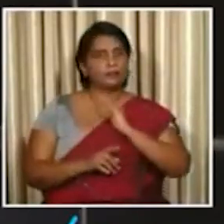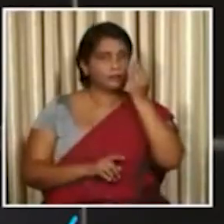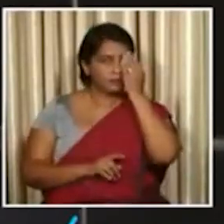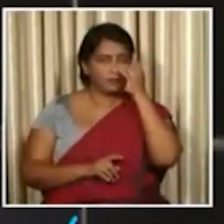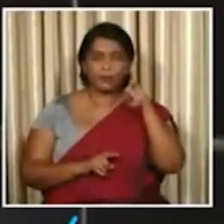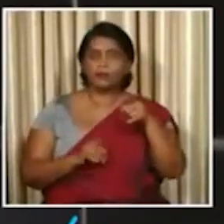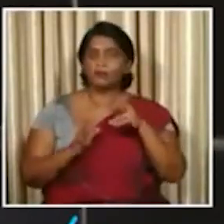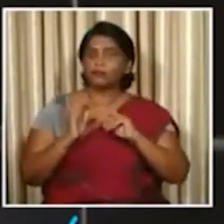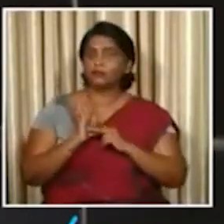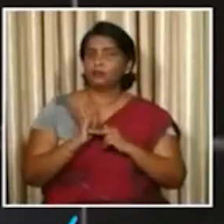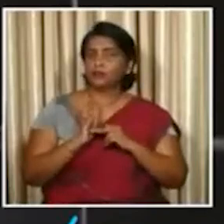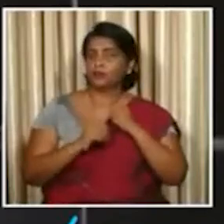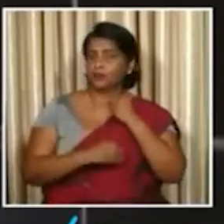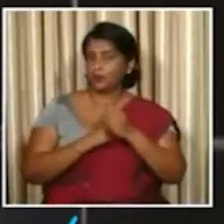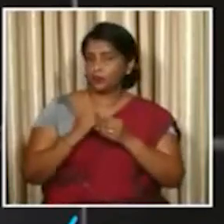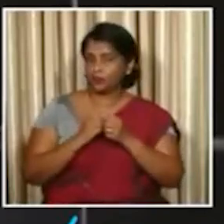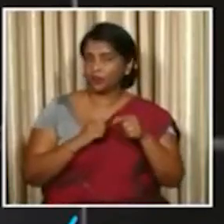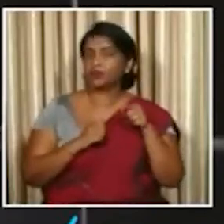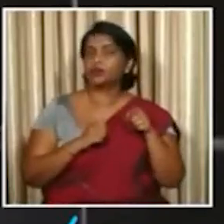to avoid